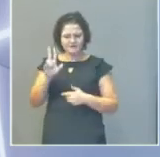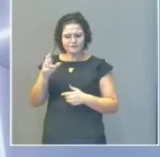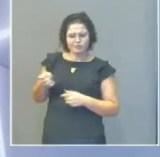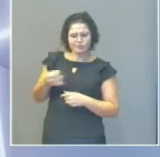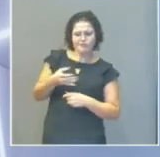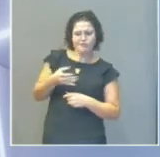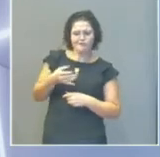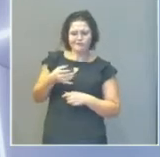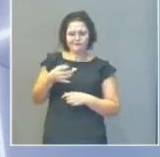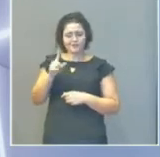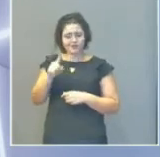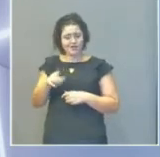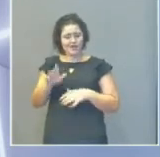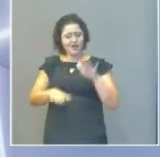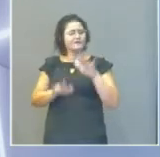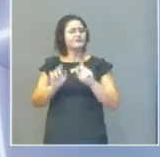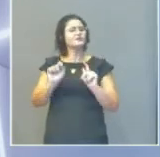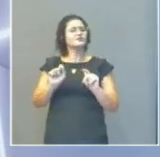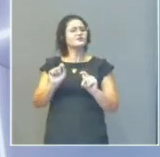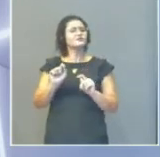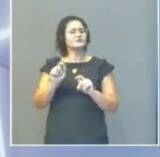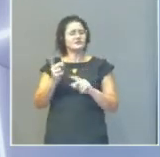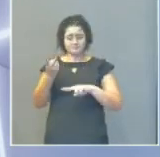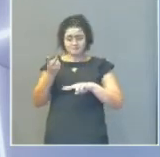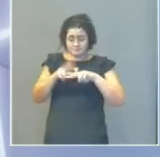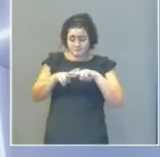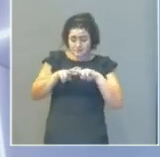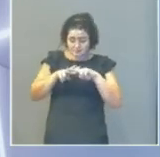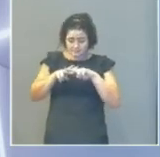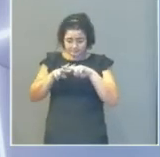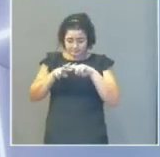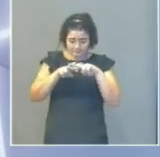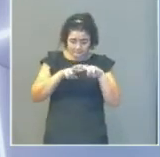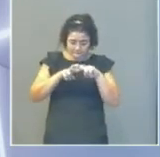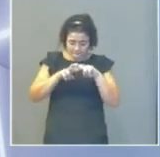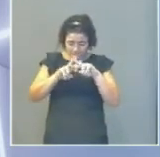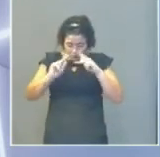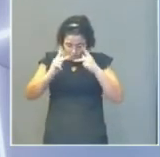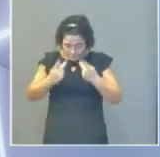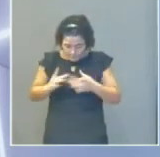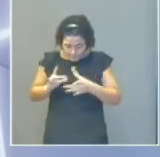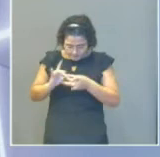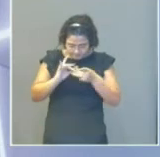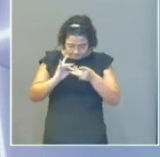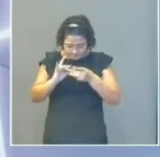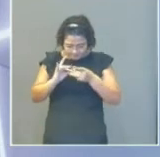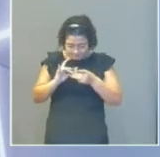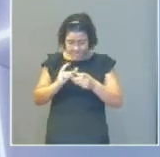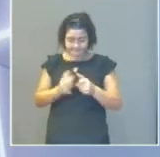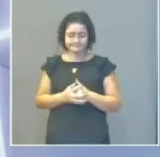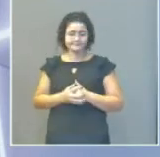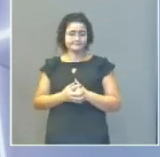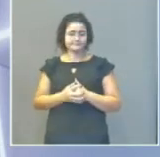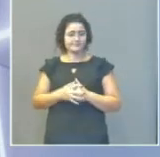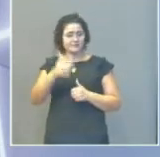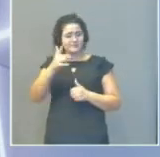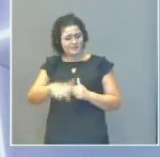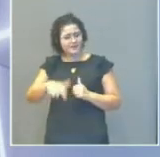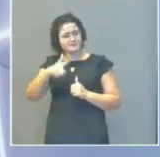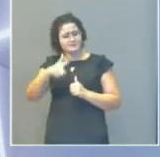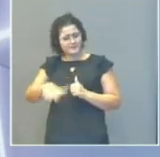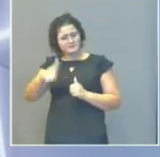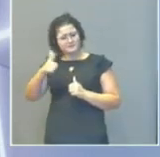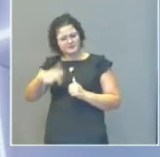of the time we're caught within this human assemblage and we're just reproducing what we already